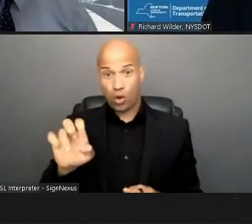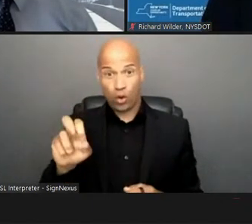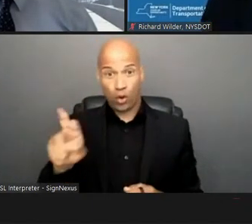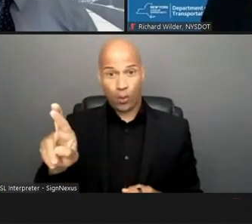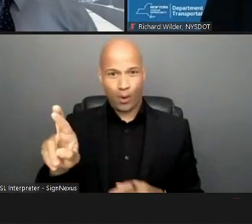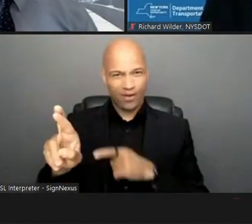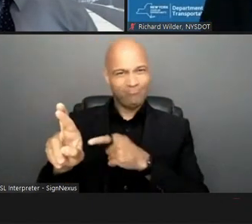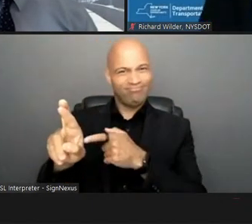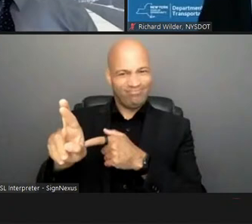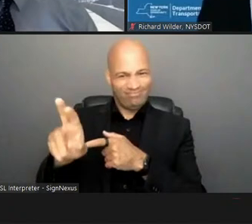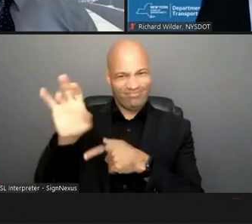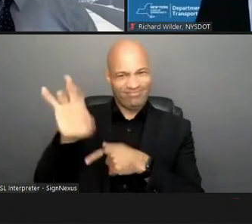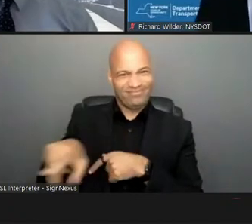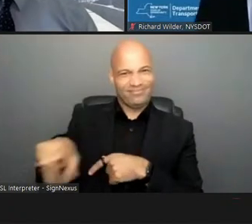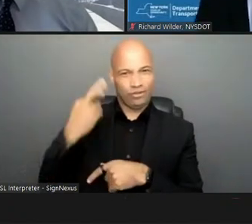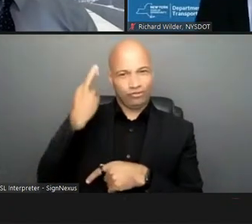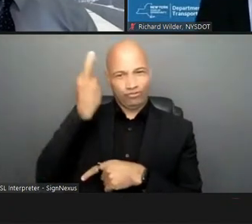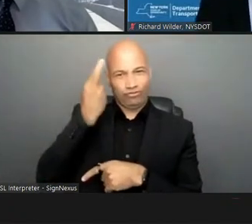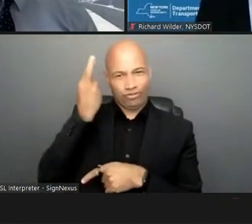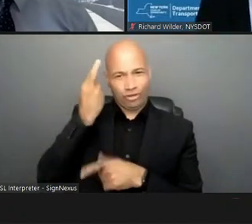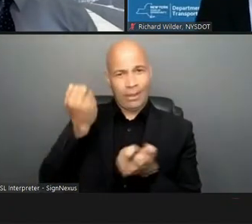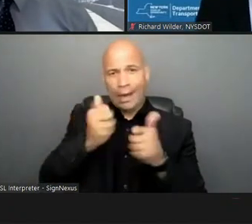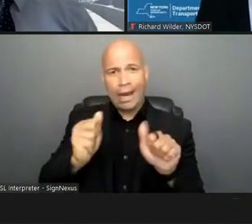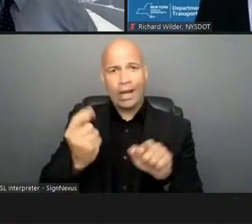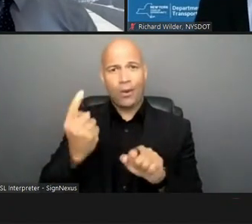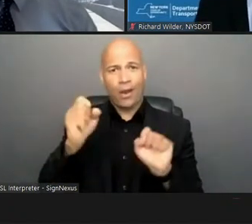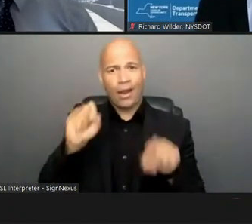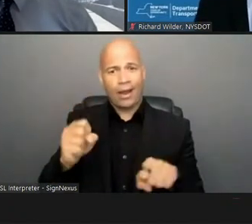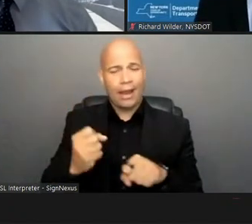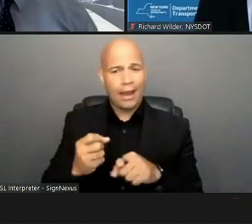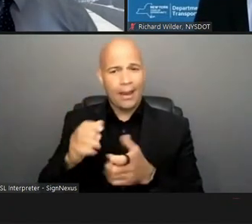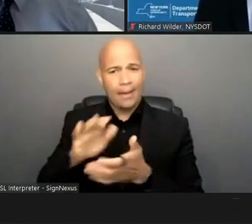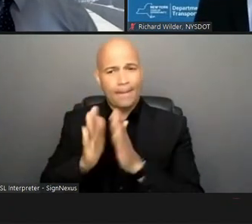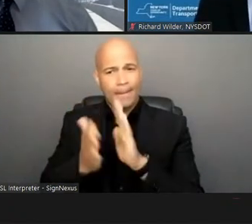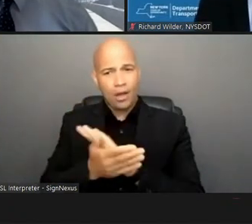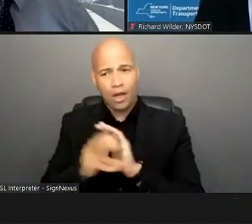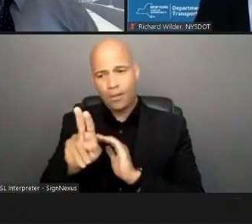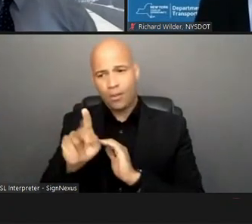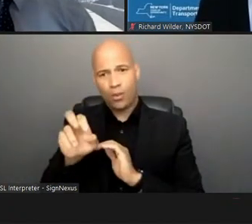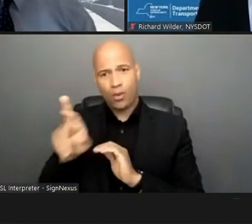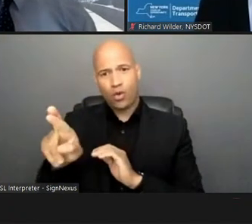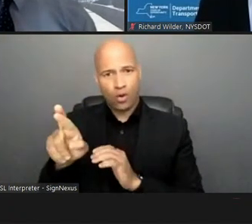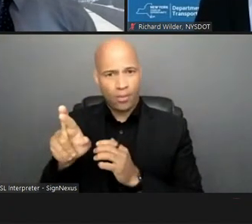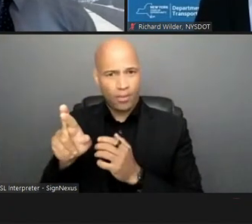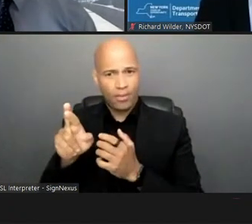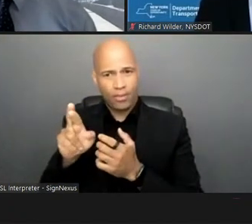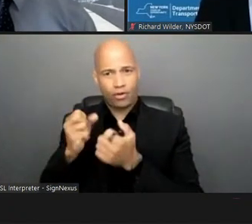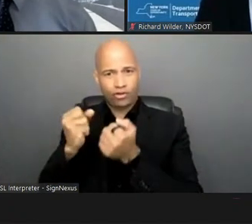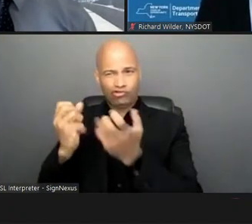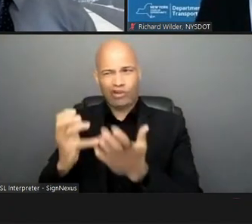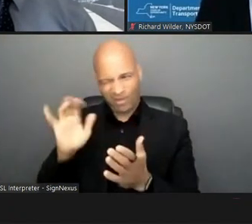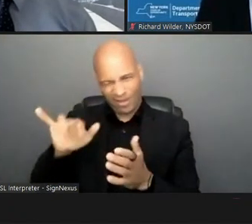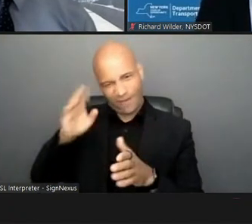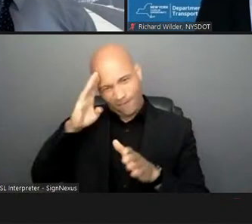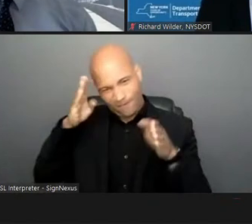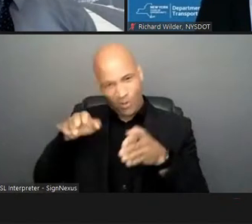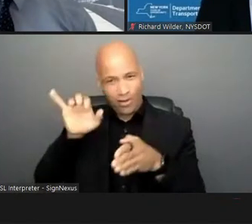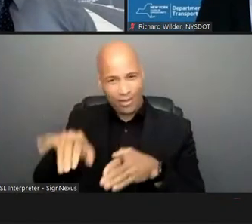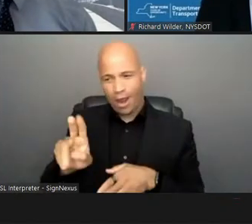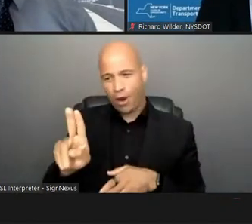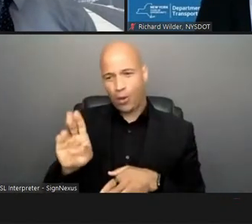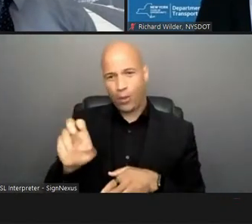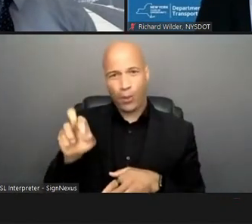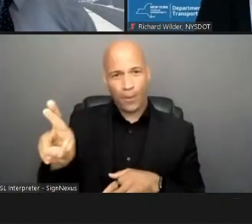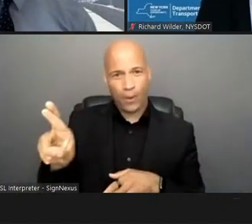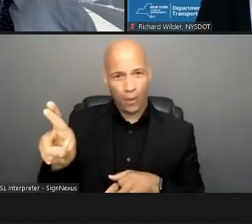contestant pricing anyone can become an Uber driver or a Lyft driver if you really want to restrict traffic that's where you need to really focus on secondly